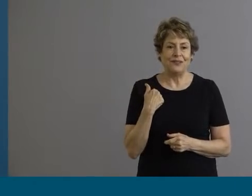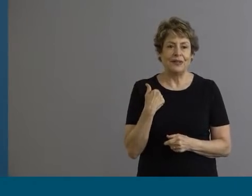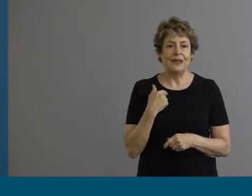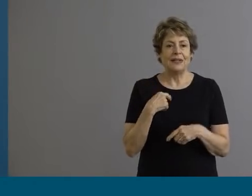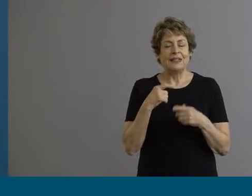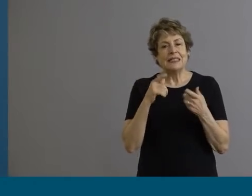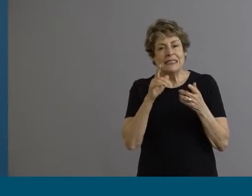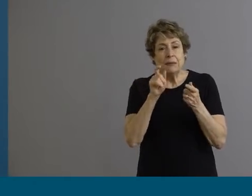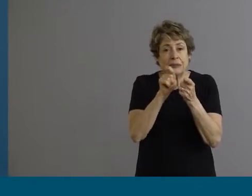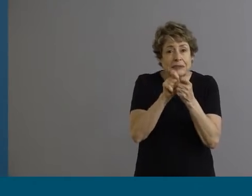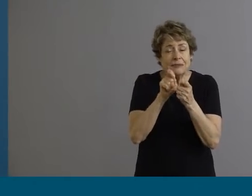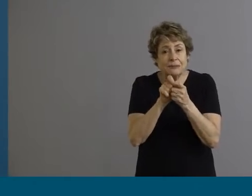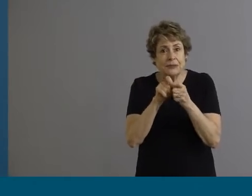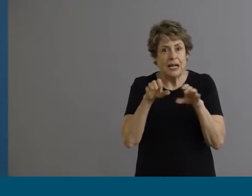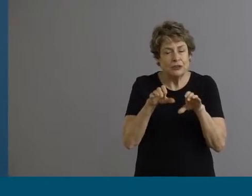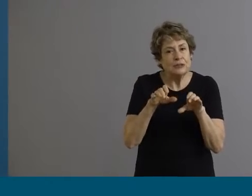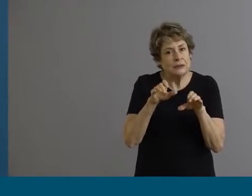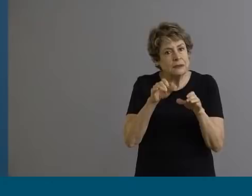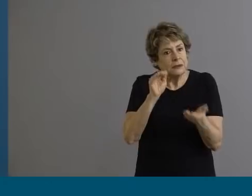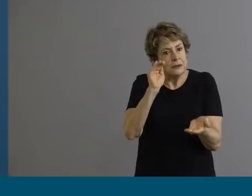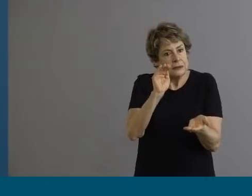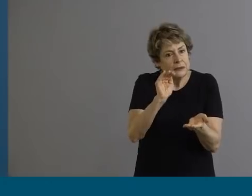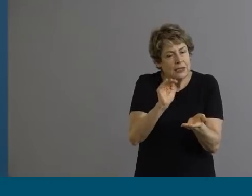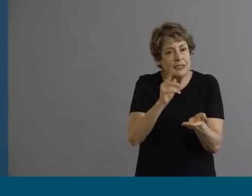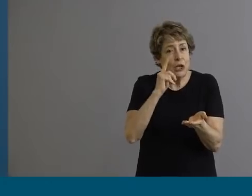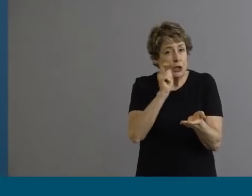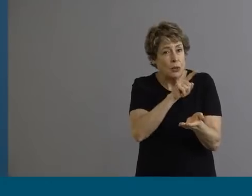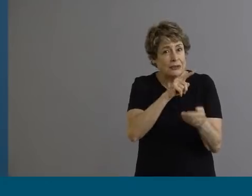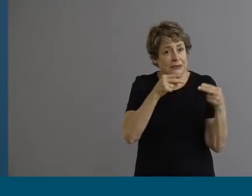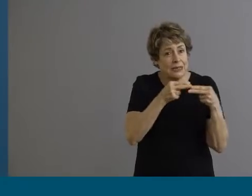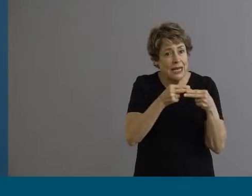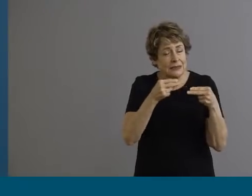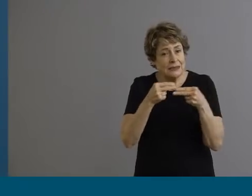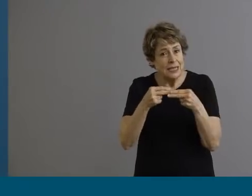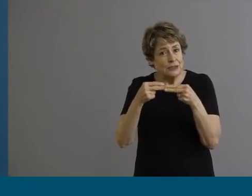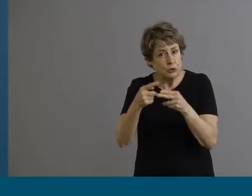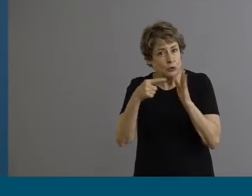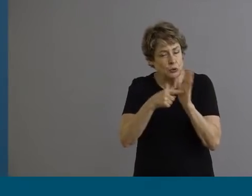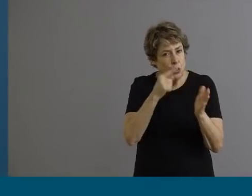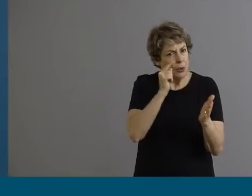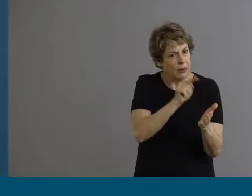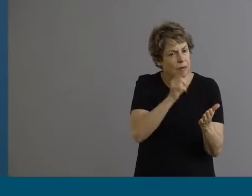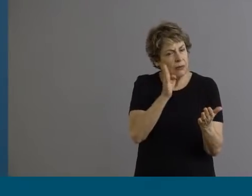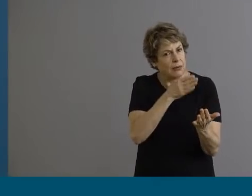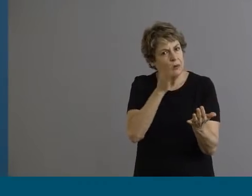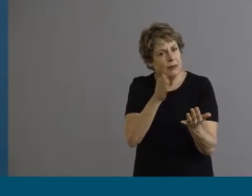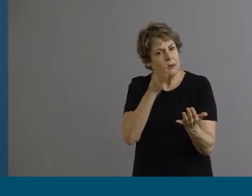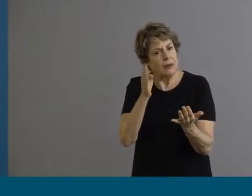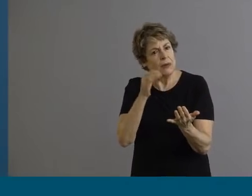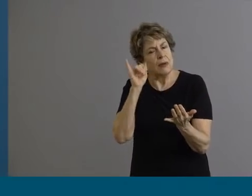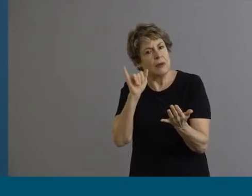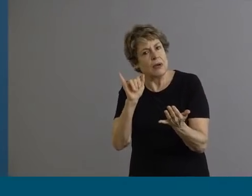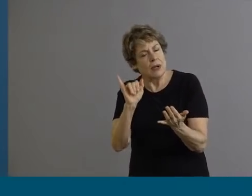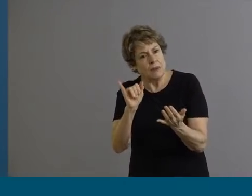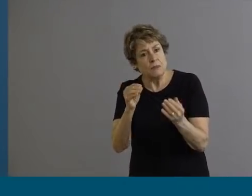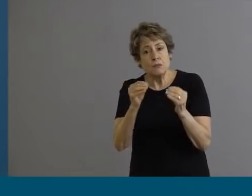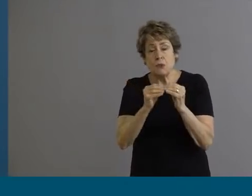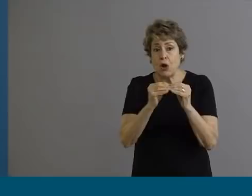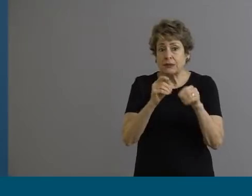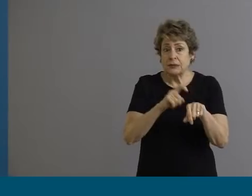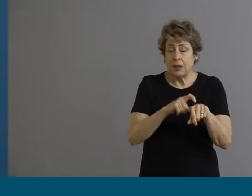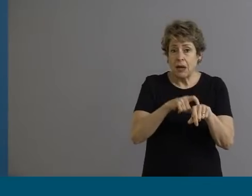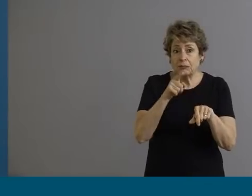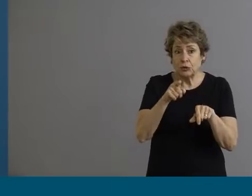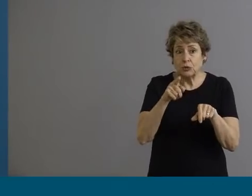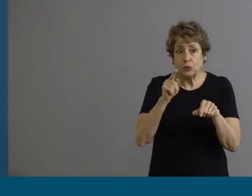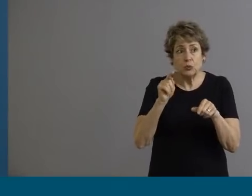we had posted earlier, we're trying to show people that the more time that you spend with people who are not in your